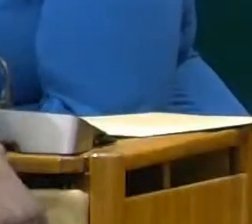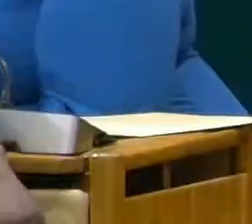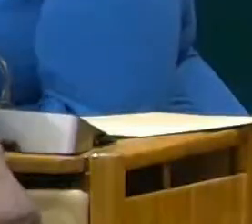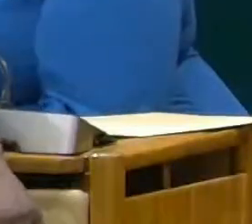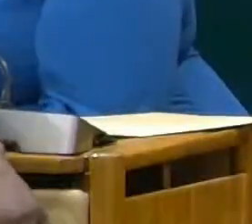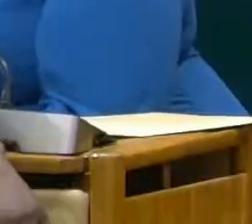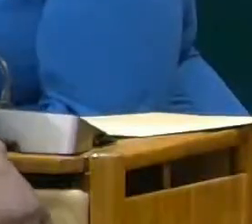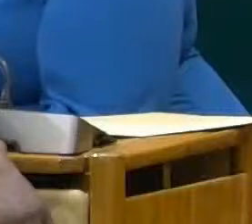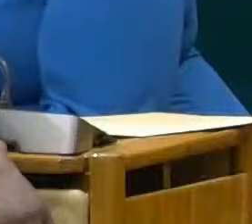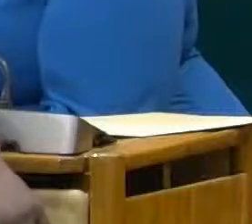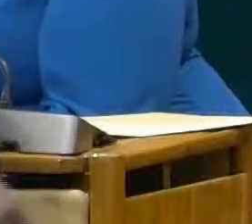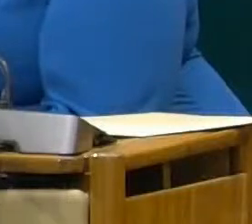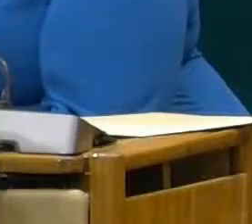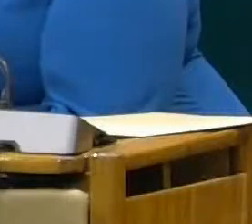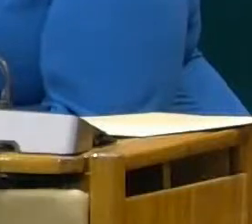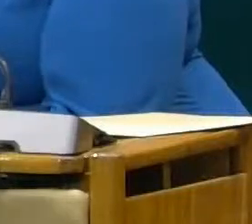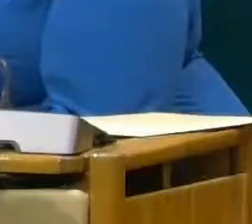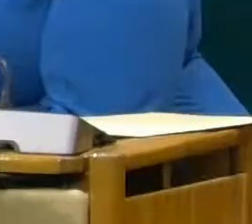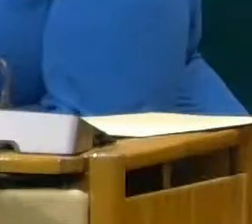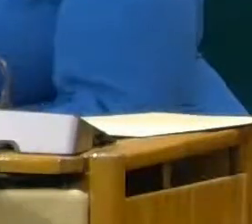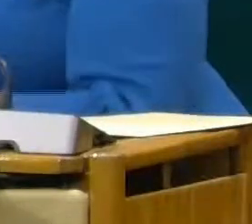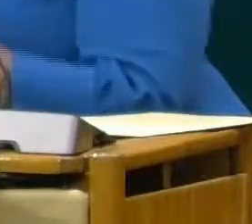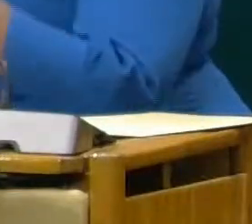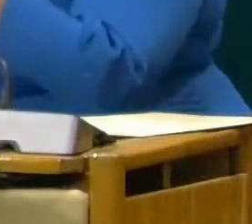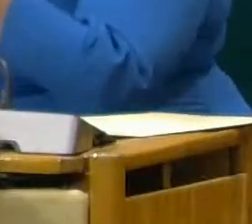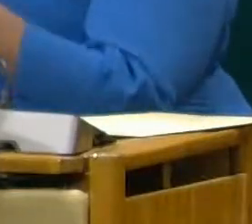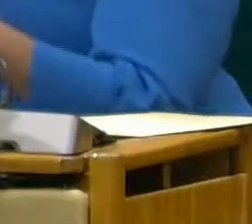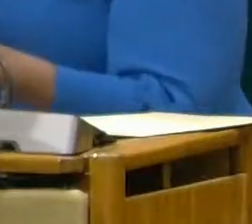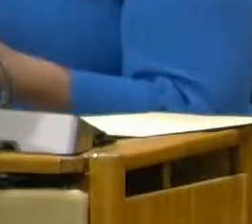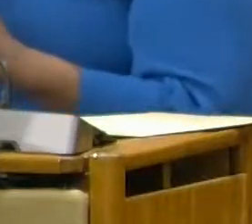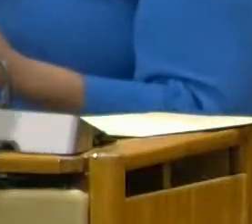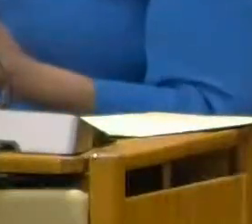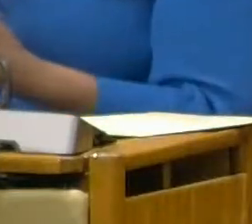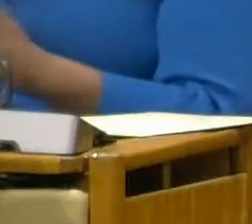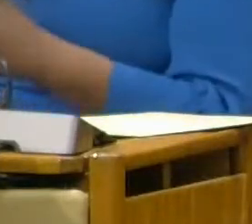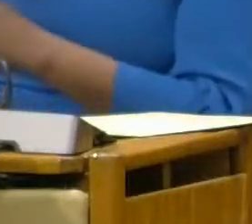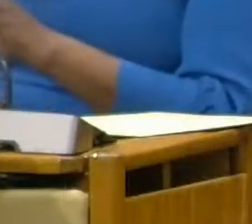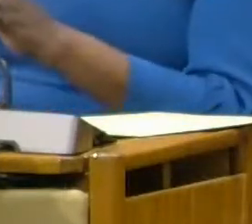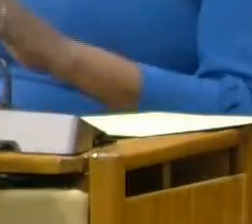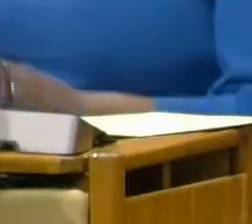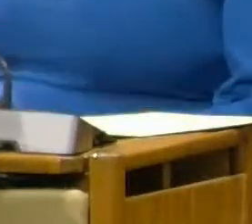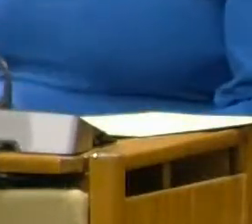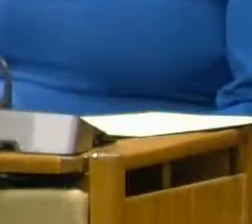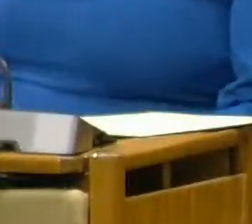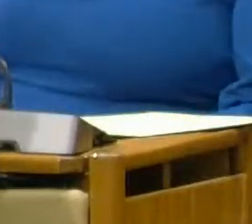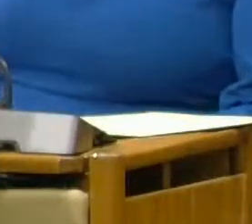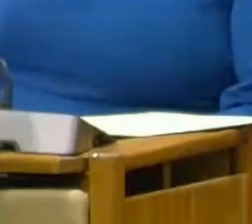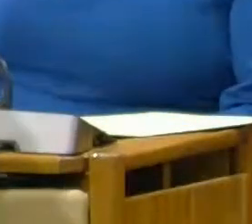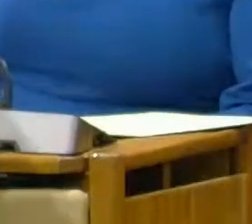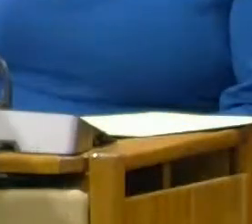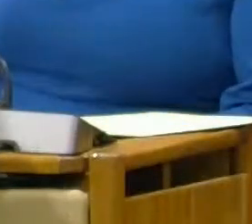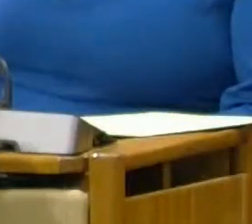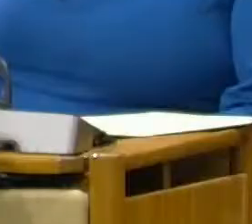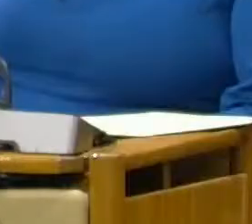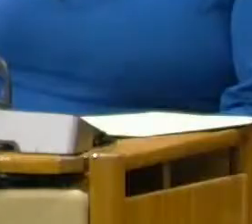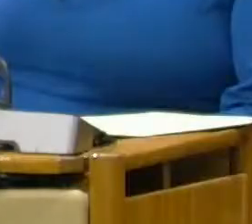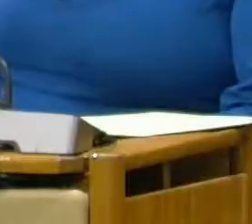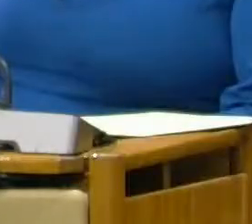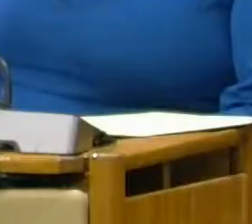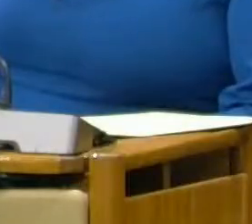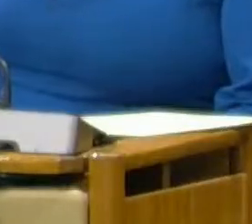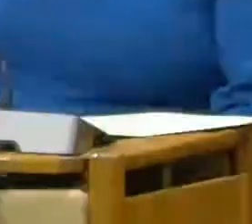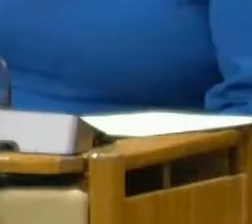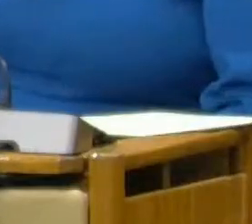by a commissioner who understands policing and is operating as a true commissioner. These